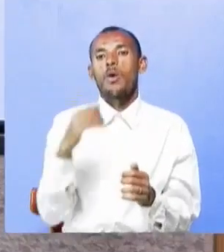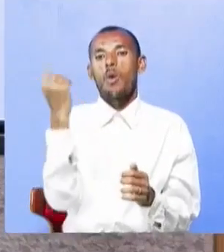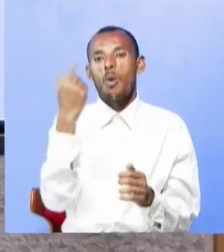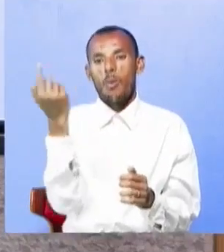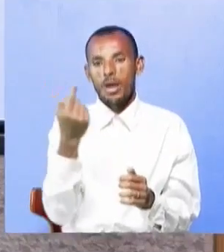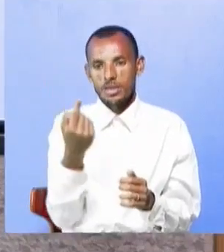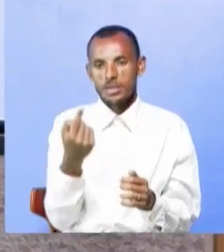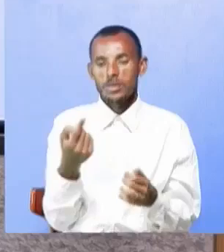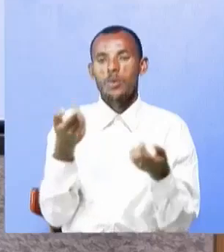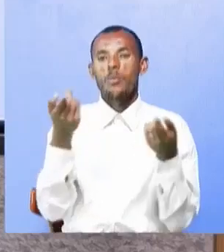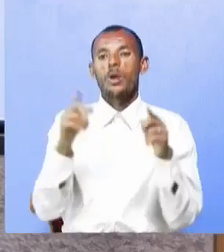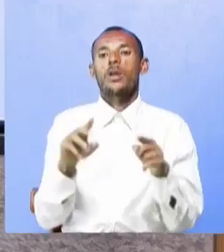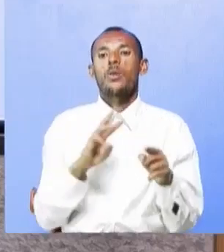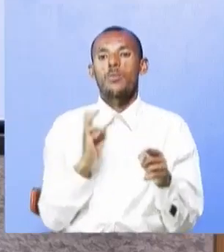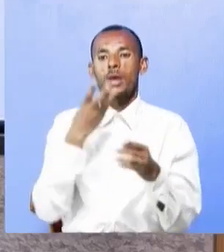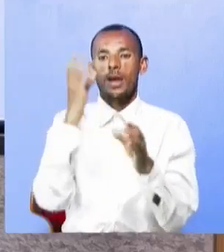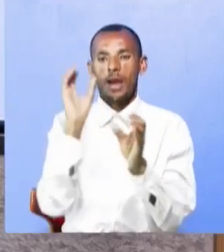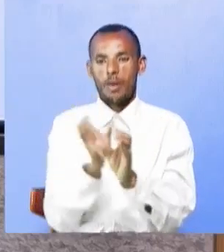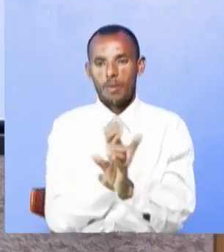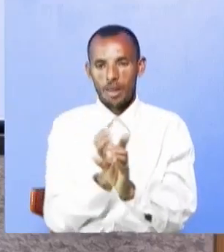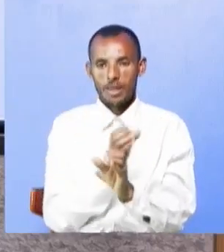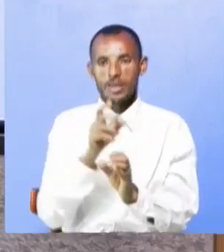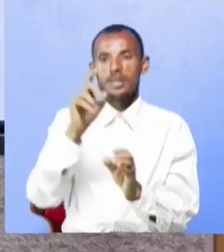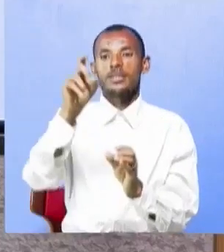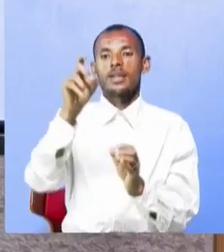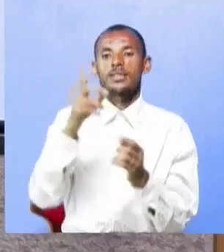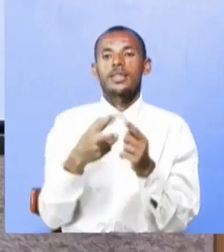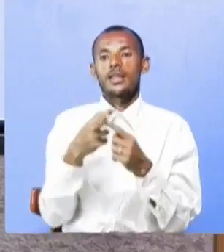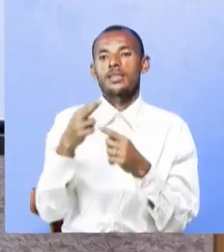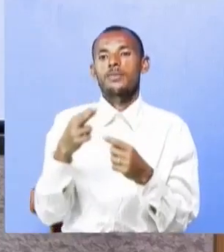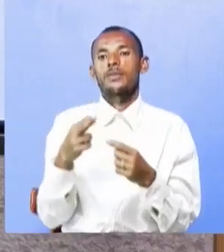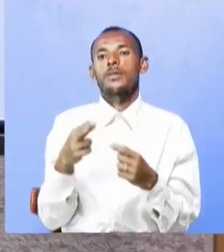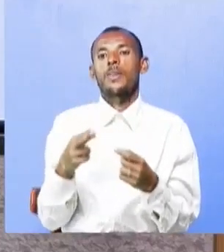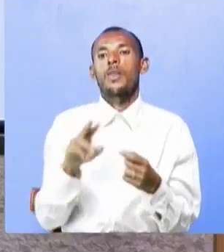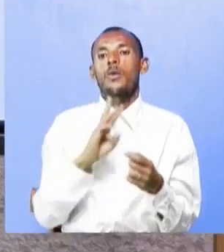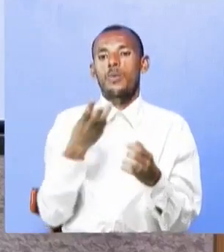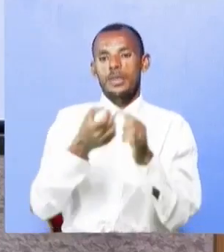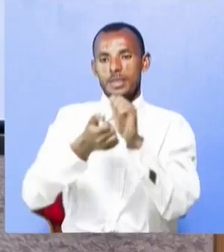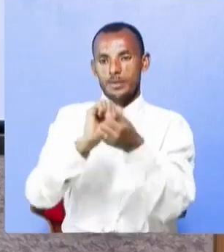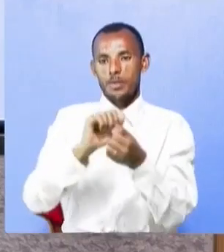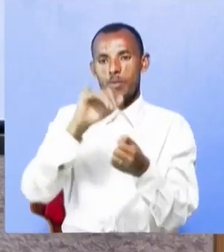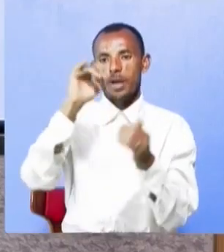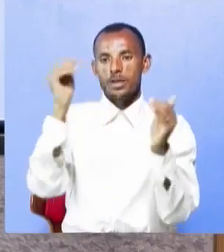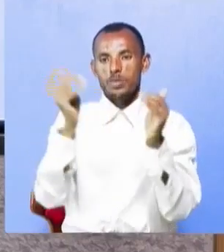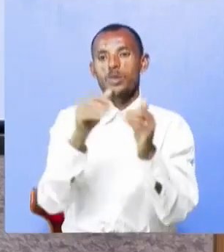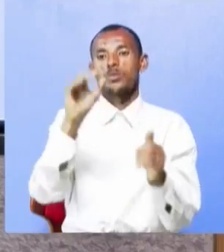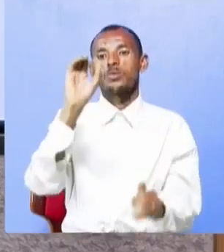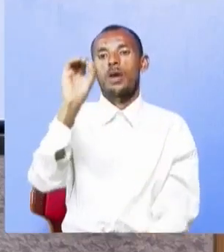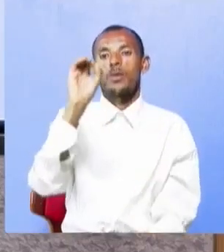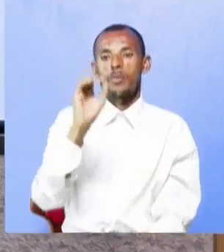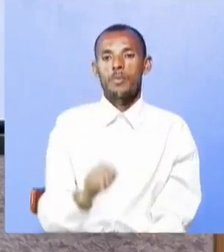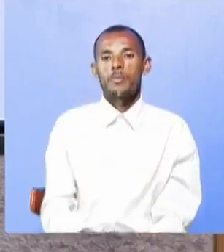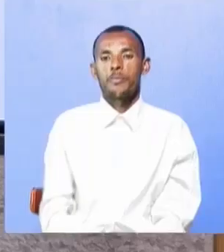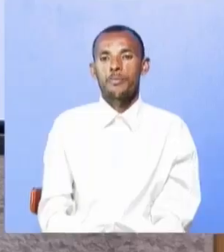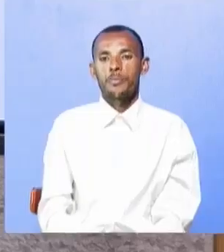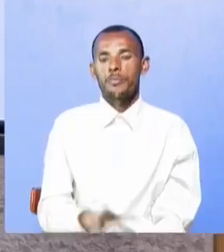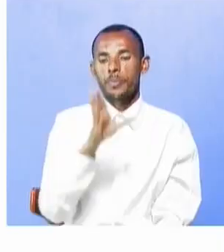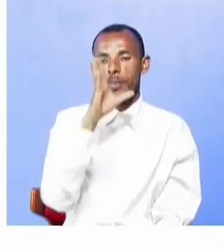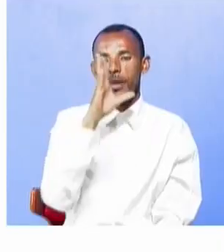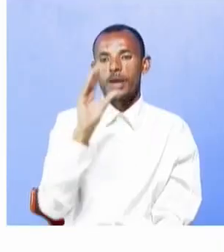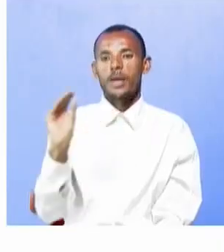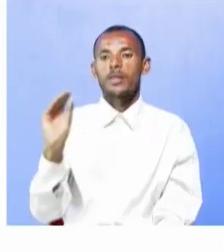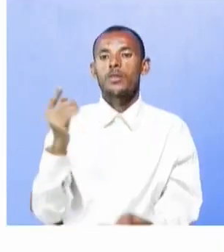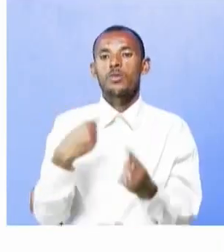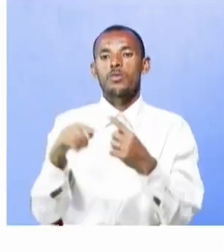always, whenever we calculate the x-intercept, we substitute y is equals to 0. And to